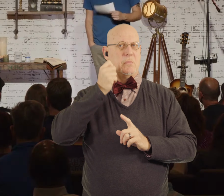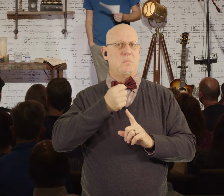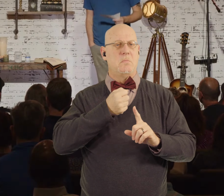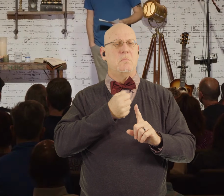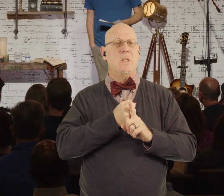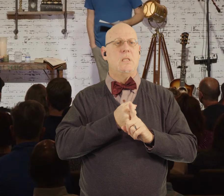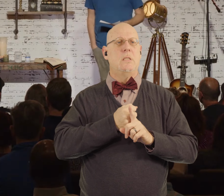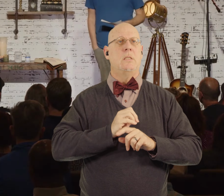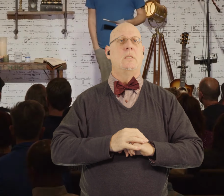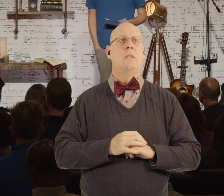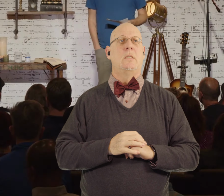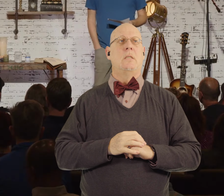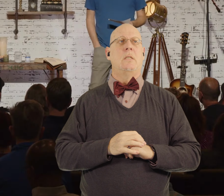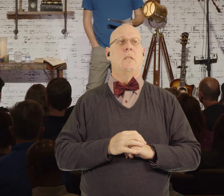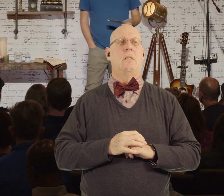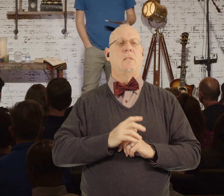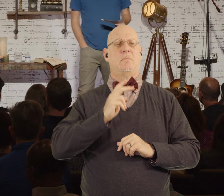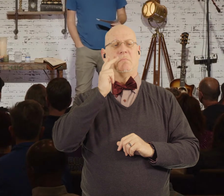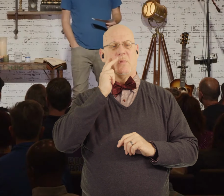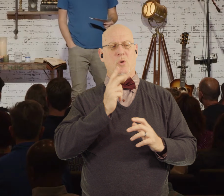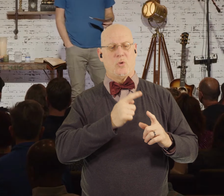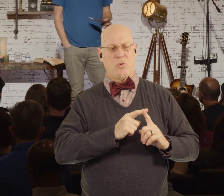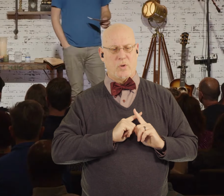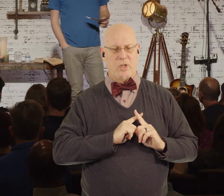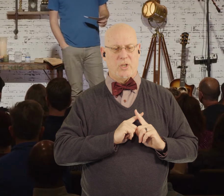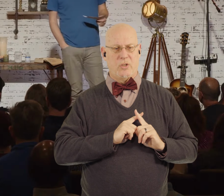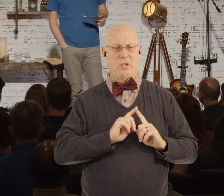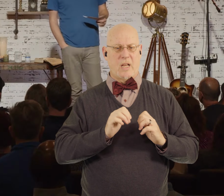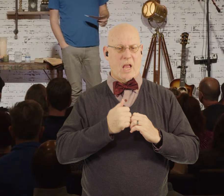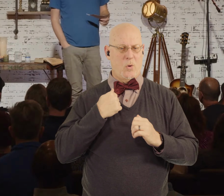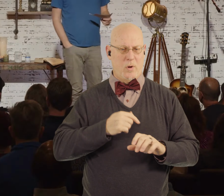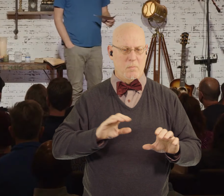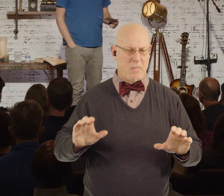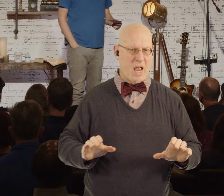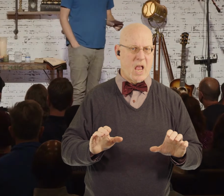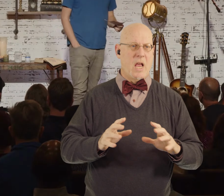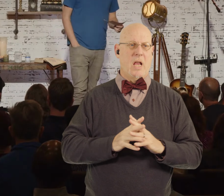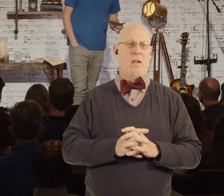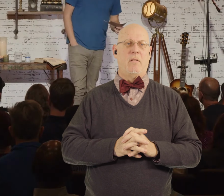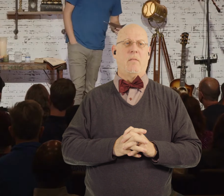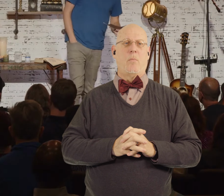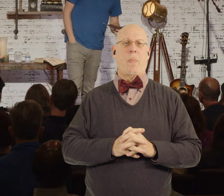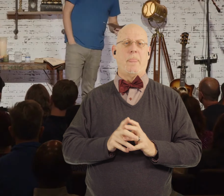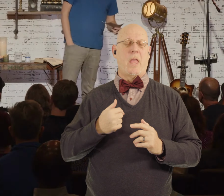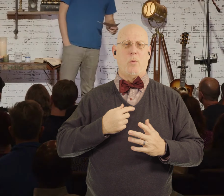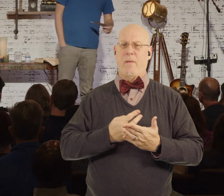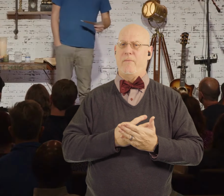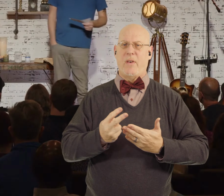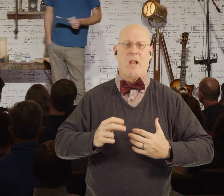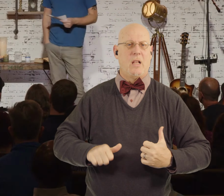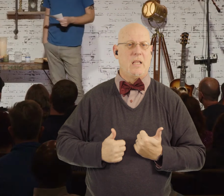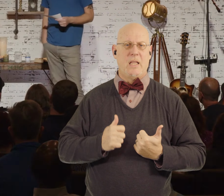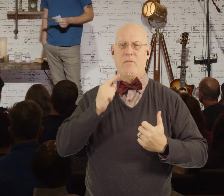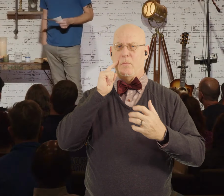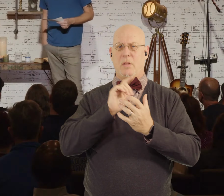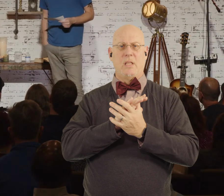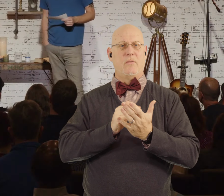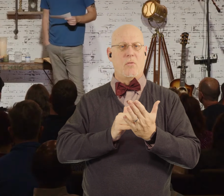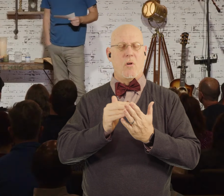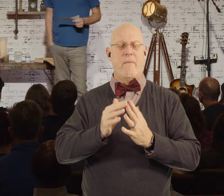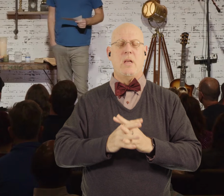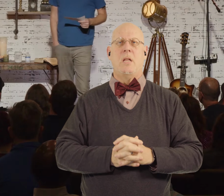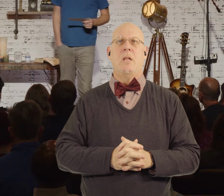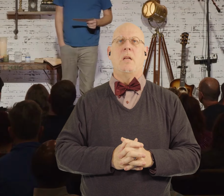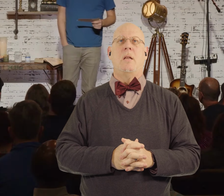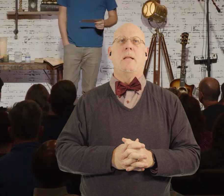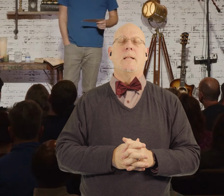You know, skepticism entered in. He just saw Christians and how we behave and how we fail to live our